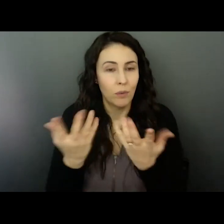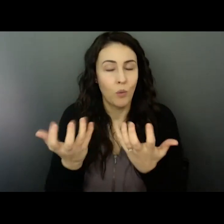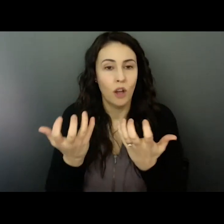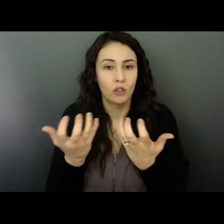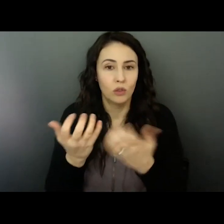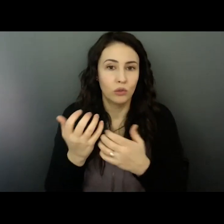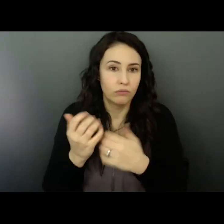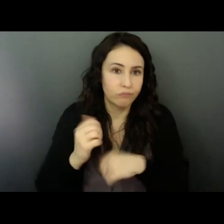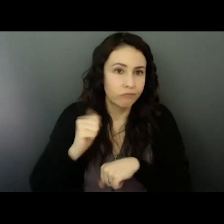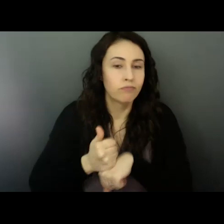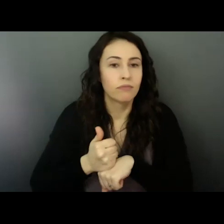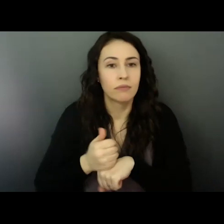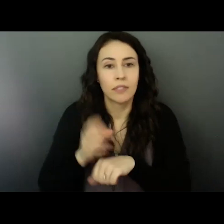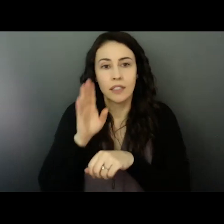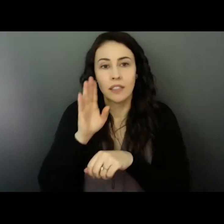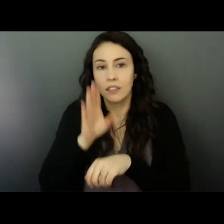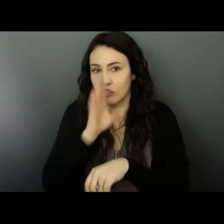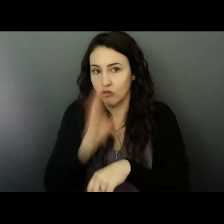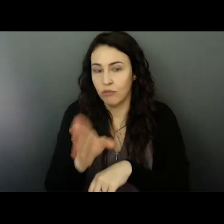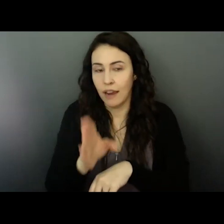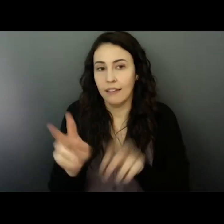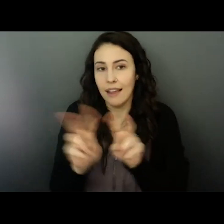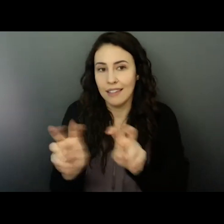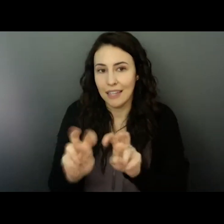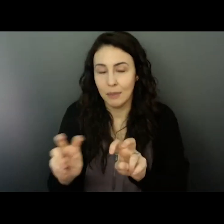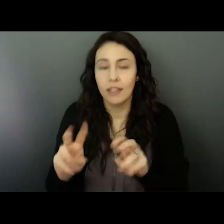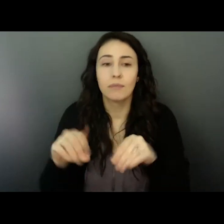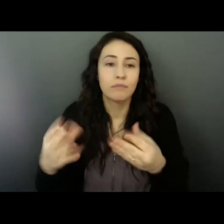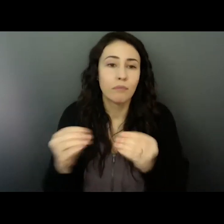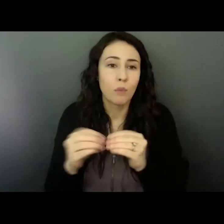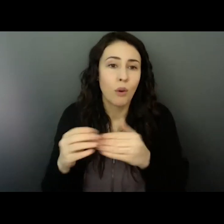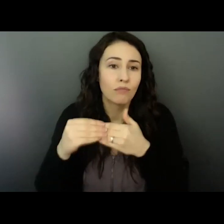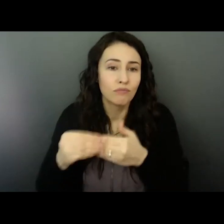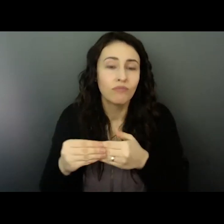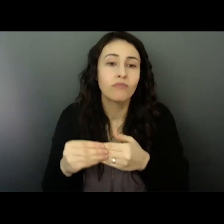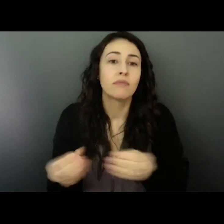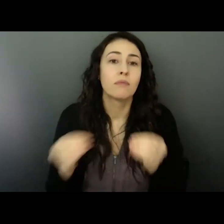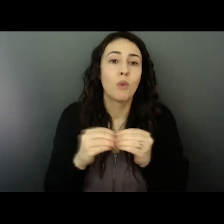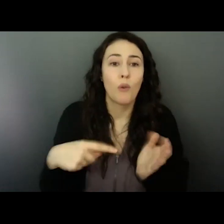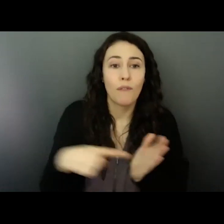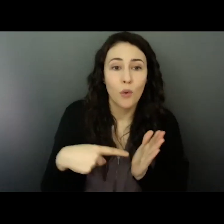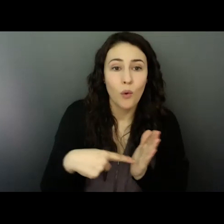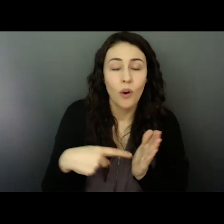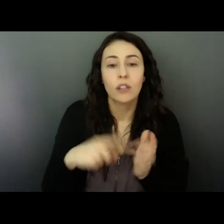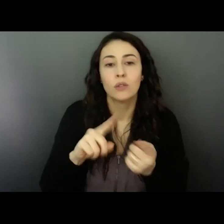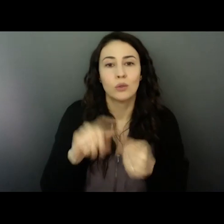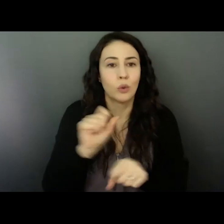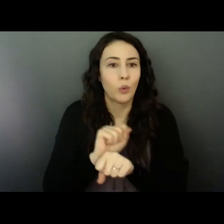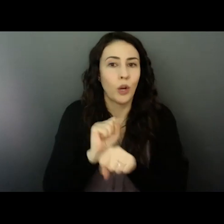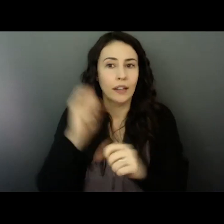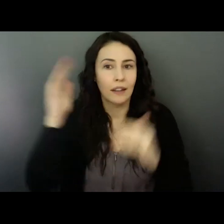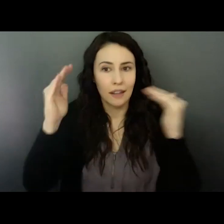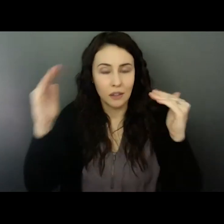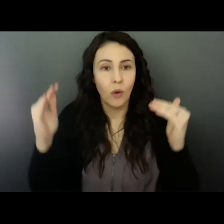as a model to provide greater flexibility and greater affordability to working adults as they sought to